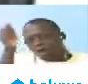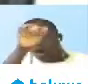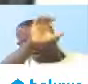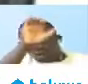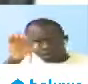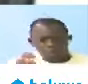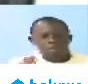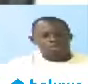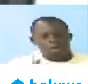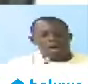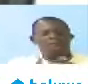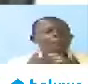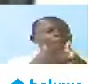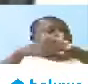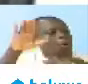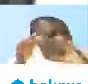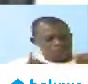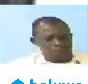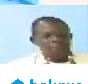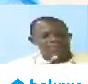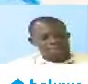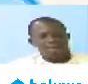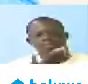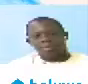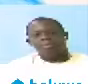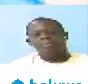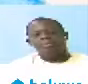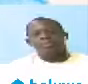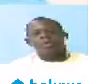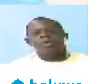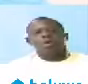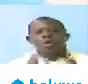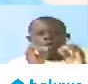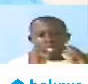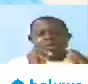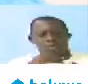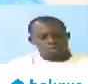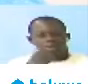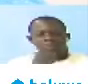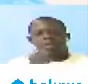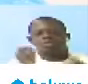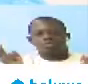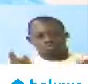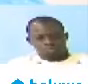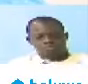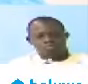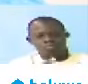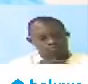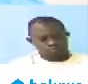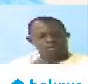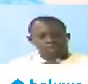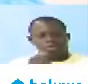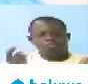food. So let's cut this a little short.